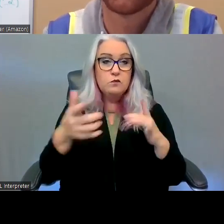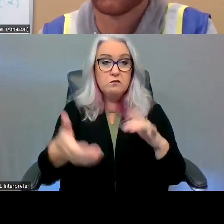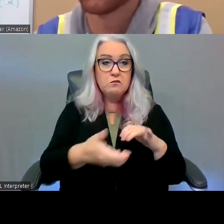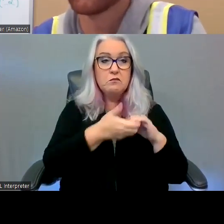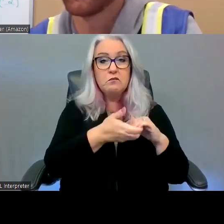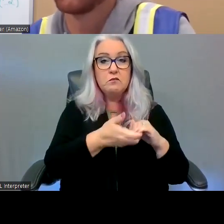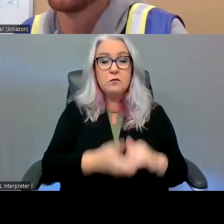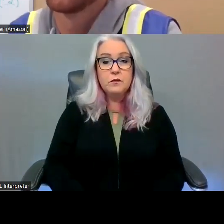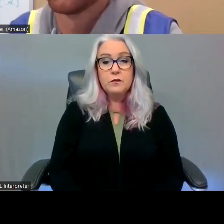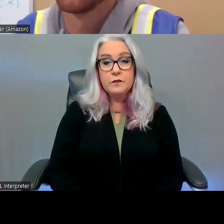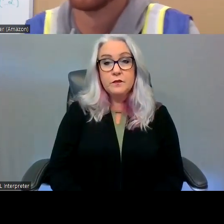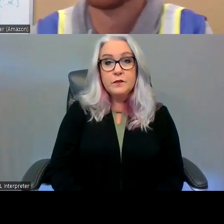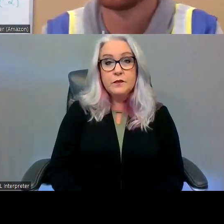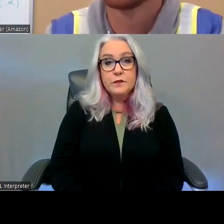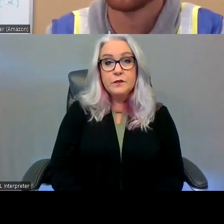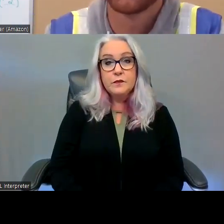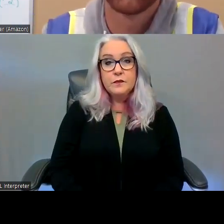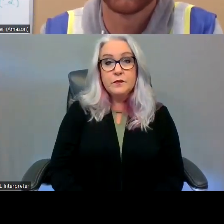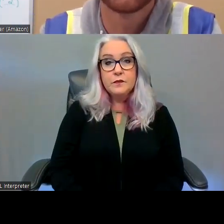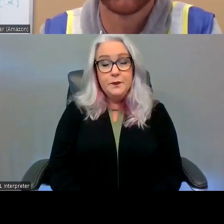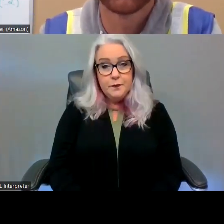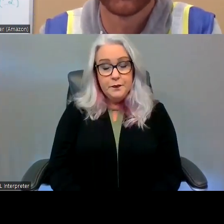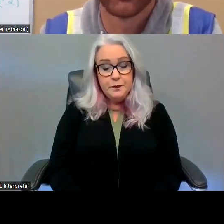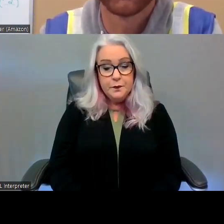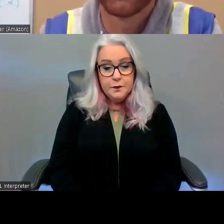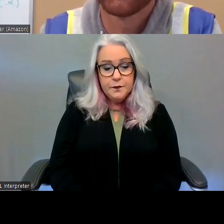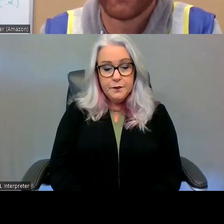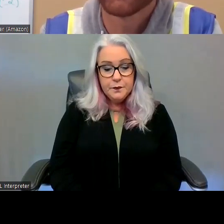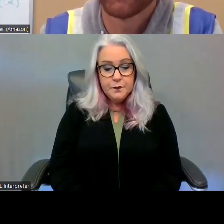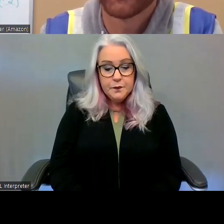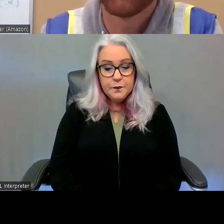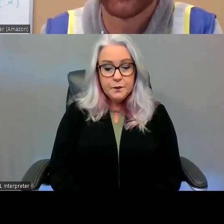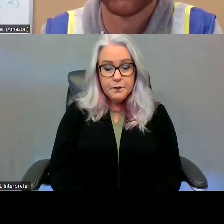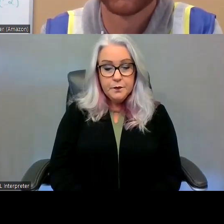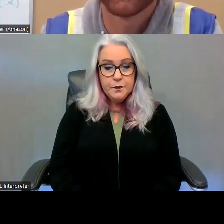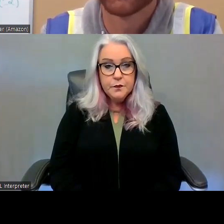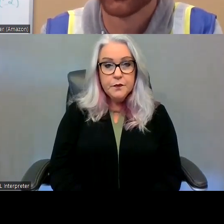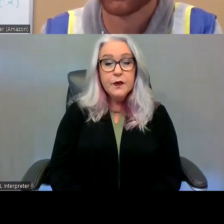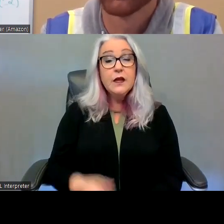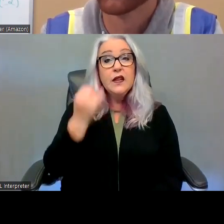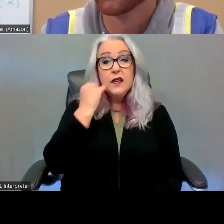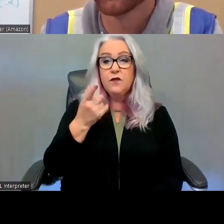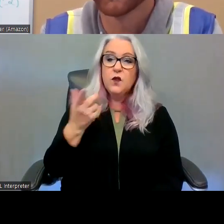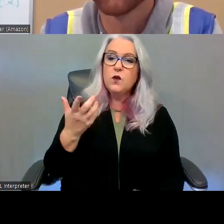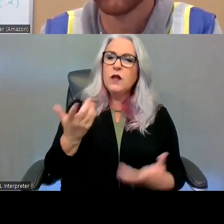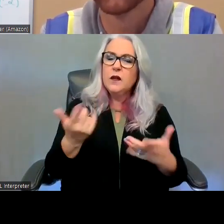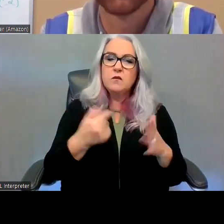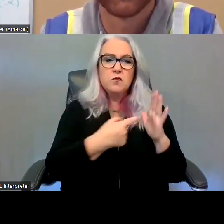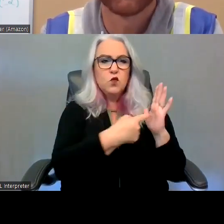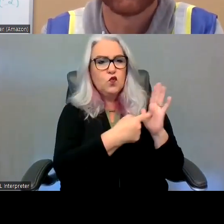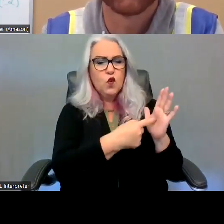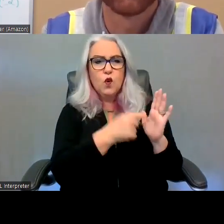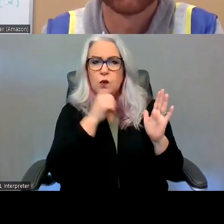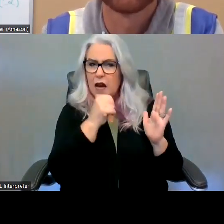Moving on to the next slide. We chose to not self-identify, but just kind of showing you what it would look like moving